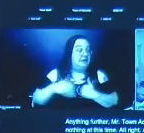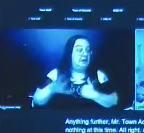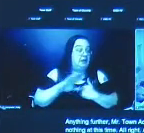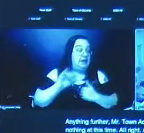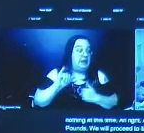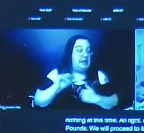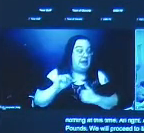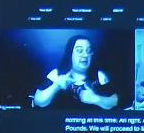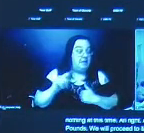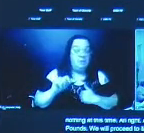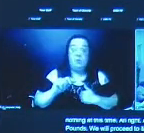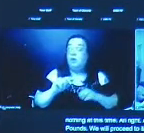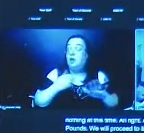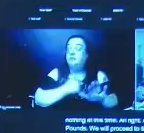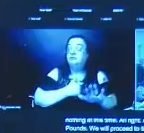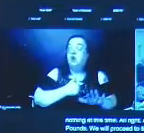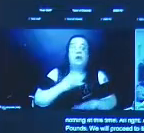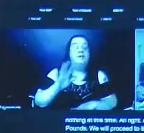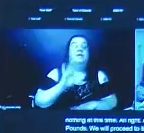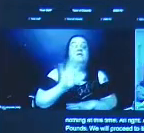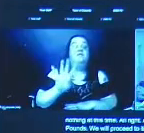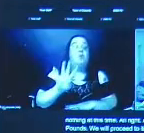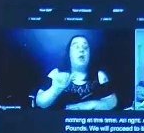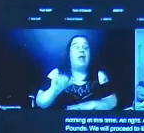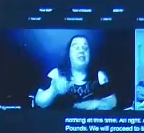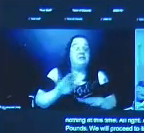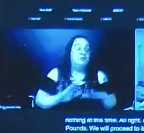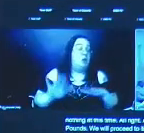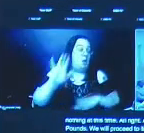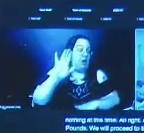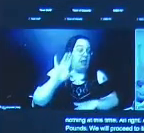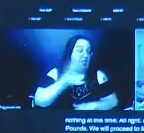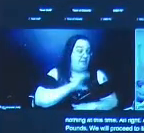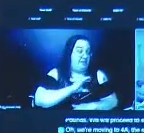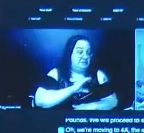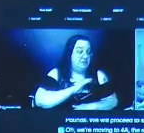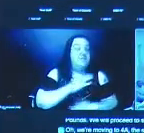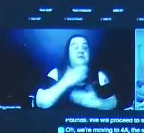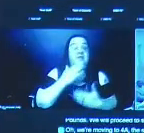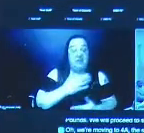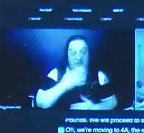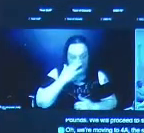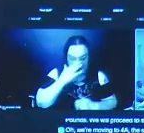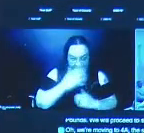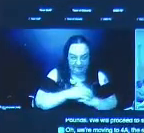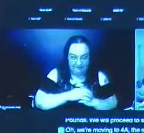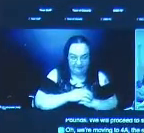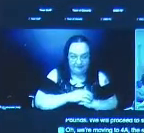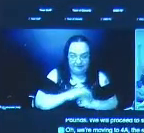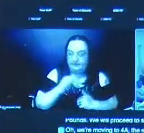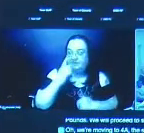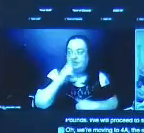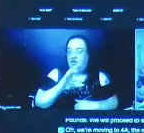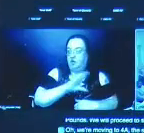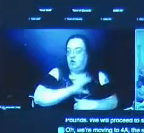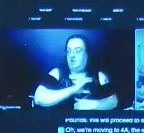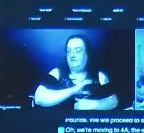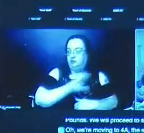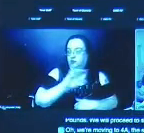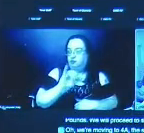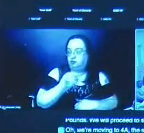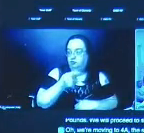Oh, we're moving to 4A, the swearing in. Thank you. And this is for Officer Jones and